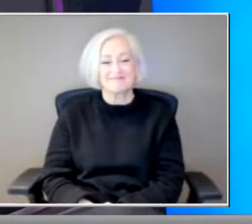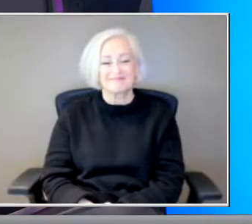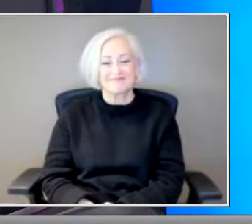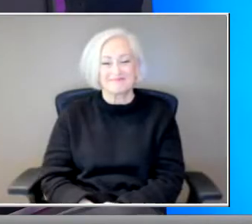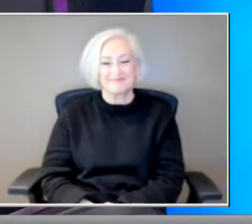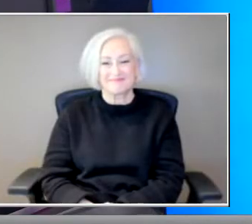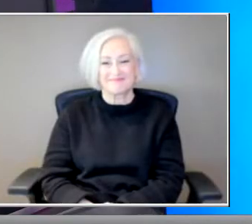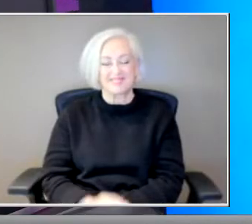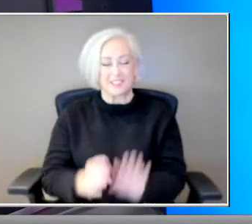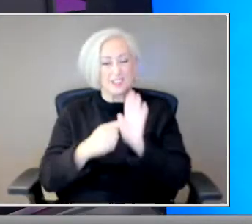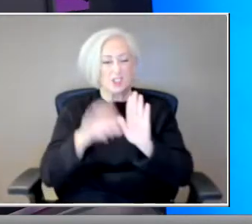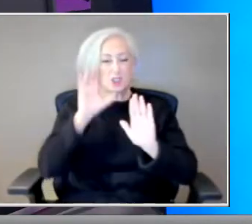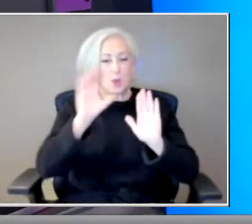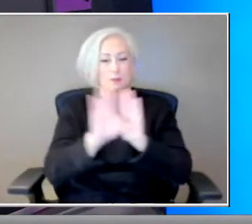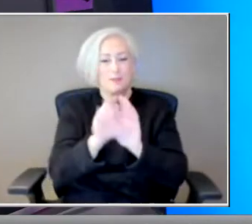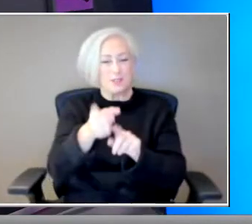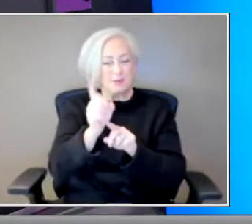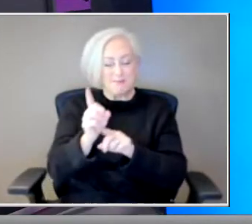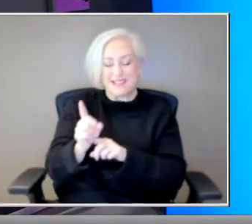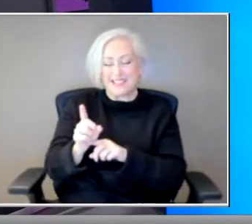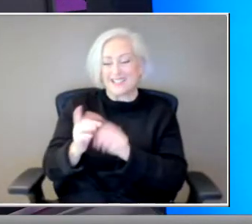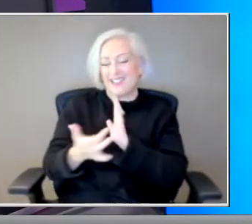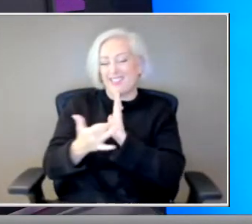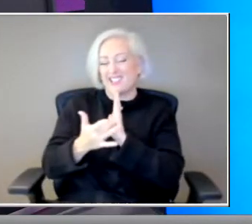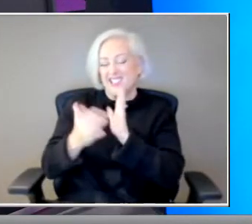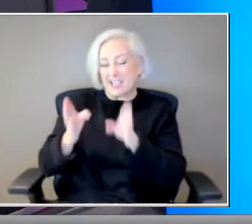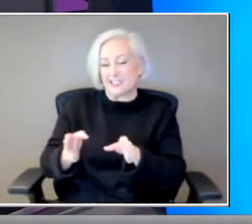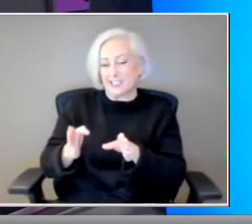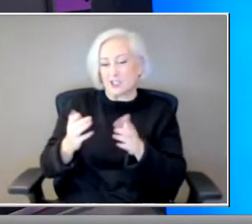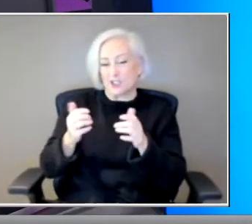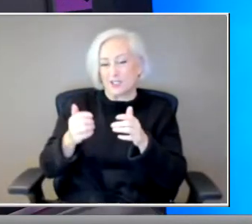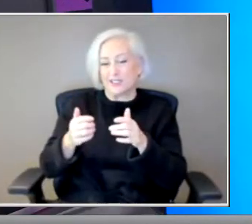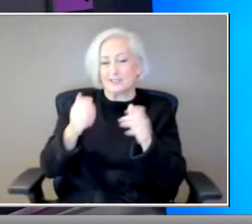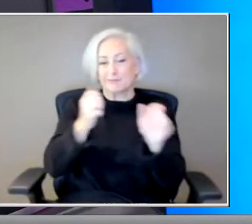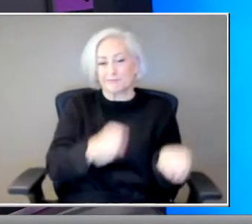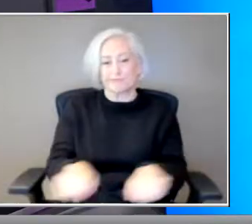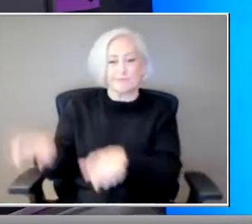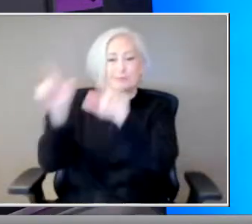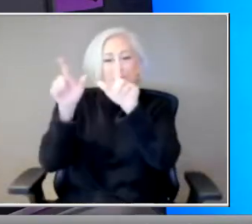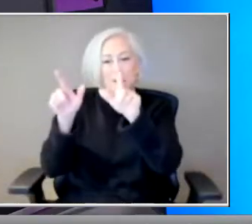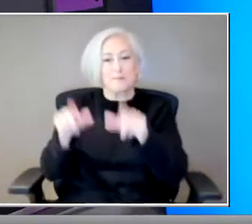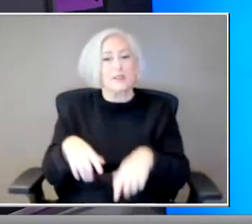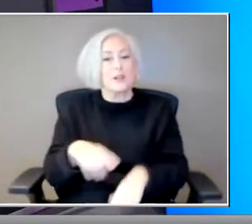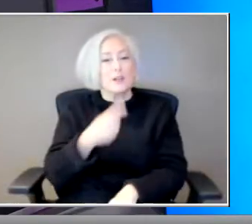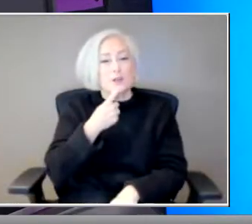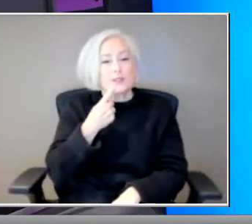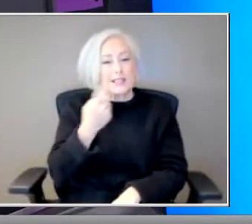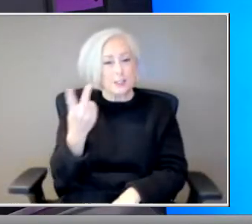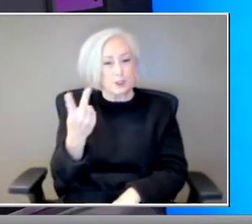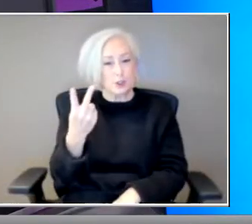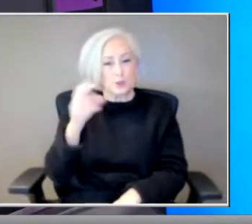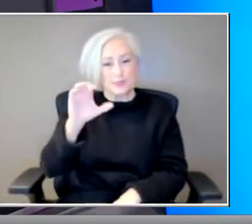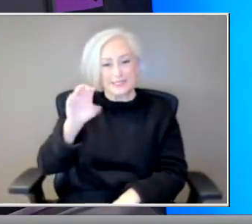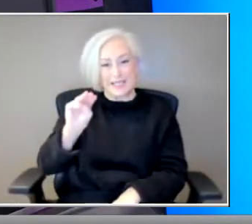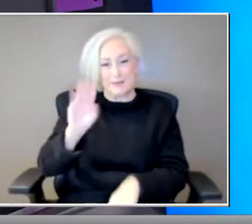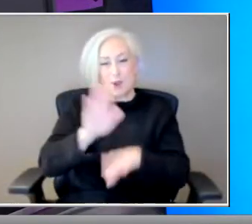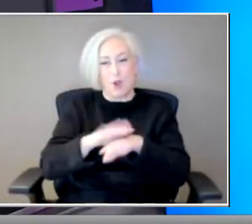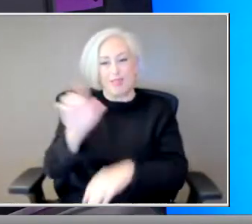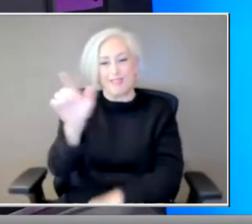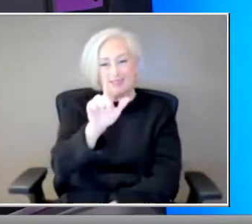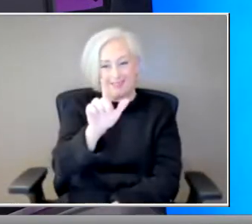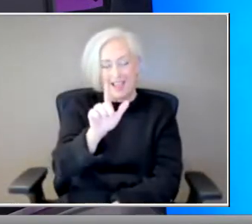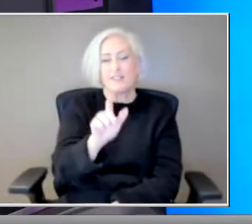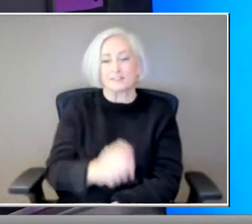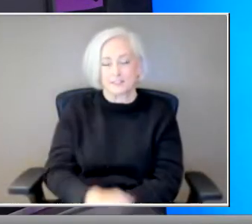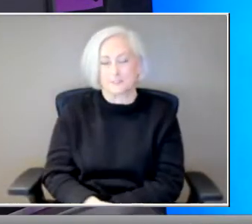We'll give our tech team some time to do that. But basically, it was 2 centimeters in. Yeah, on the left side. So kind of right above